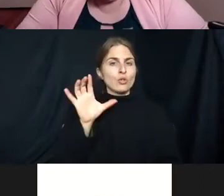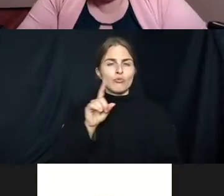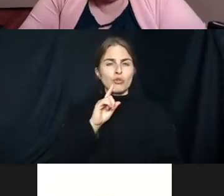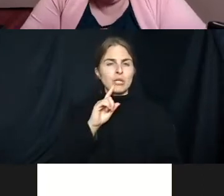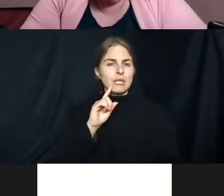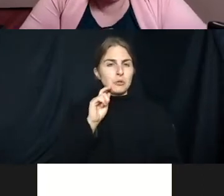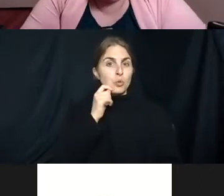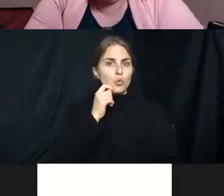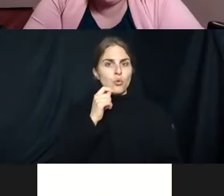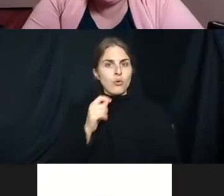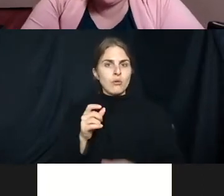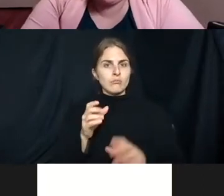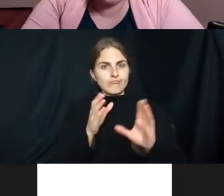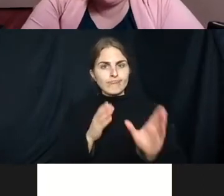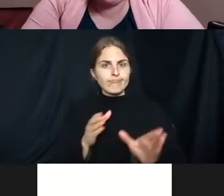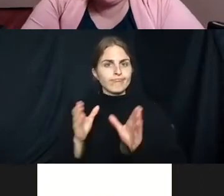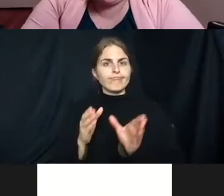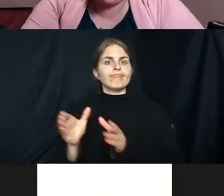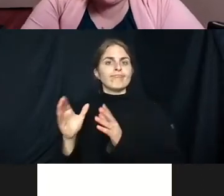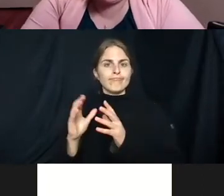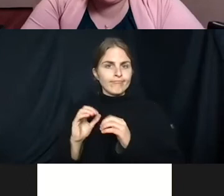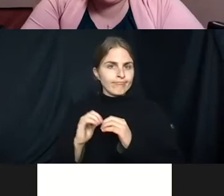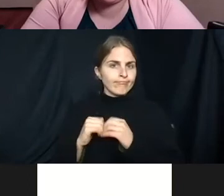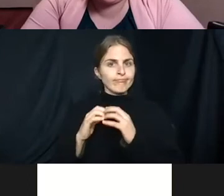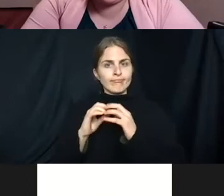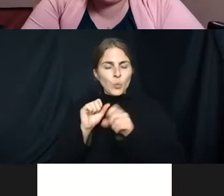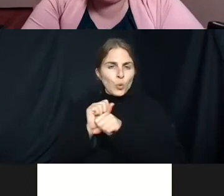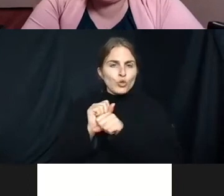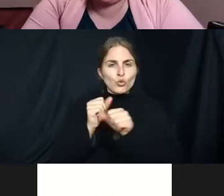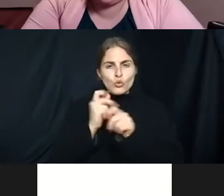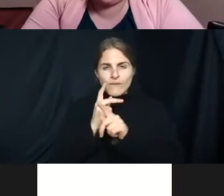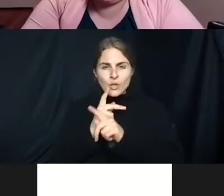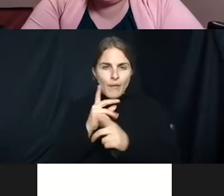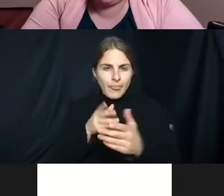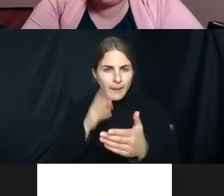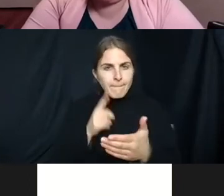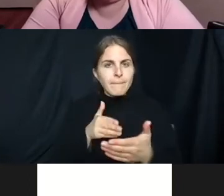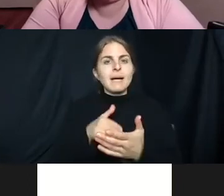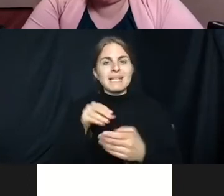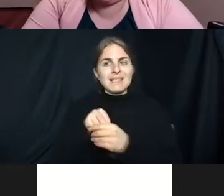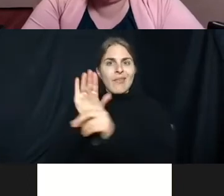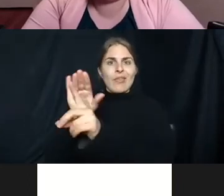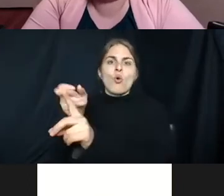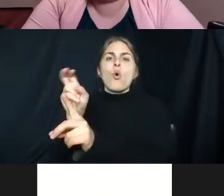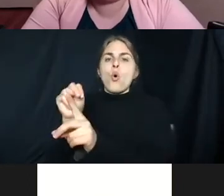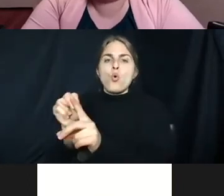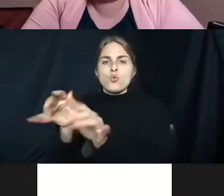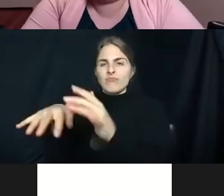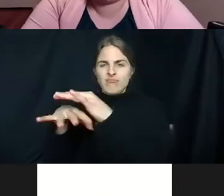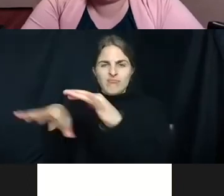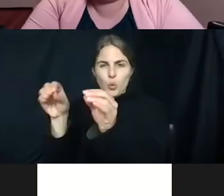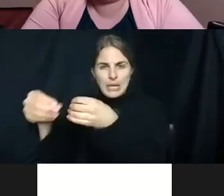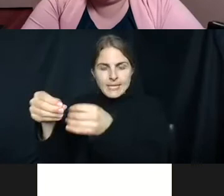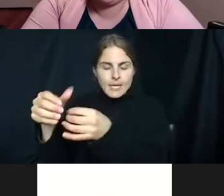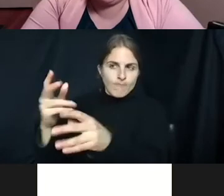organizational work to sort of unpack biases within their like own, you know, organization that